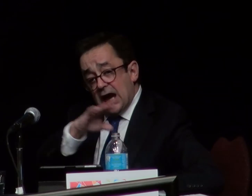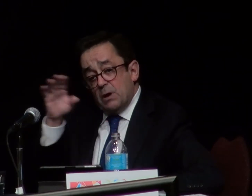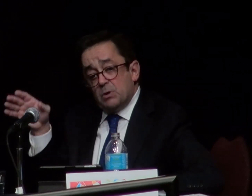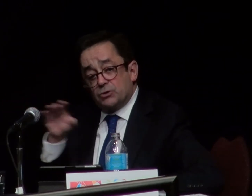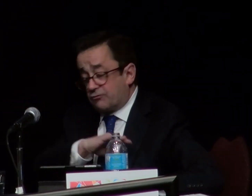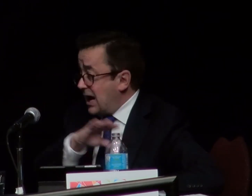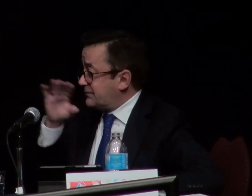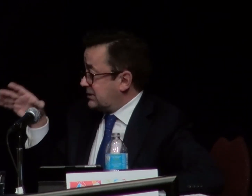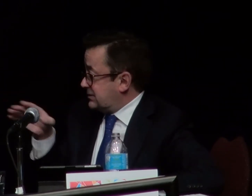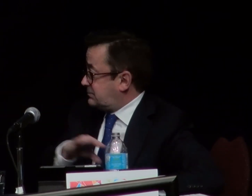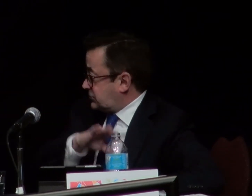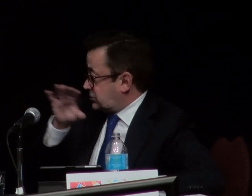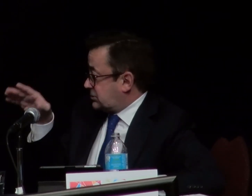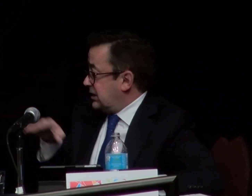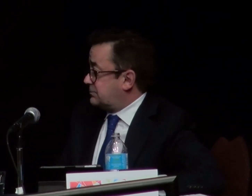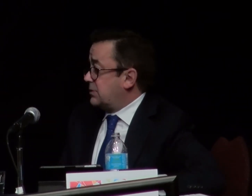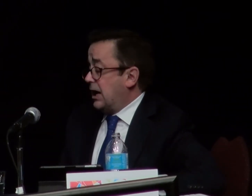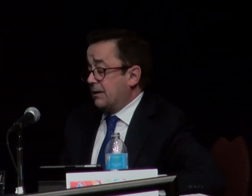particularly. And when we were drafting the